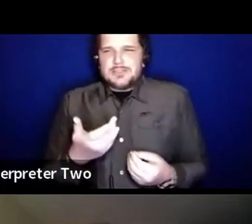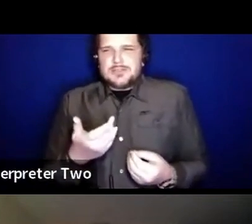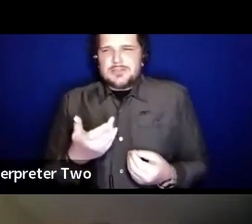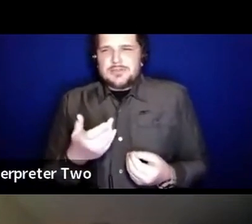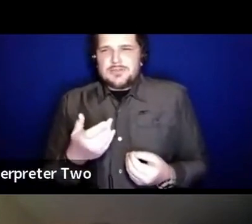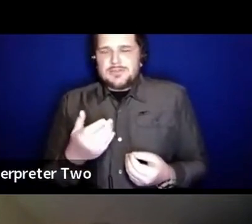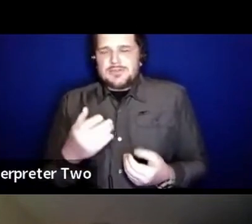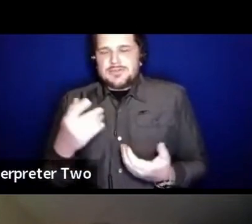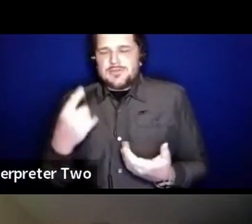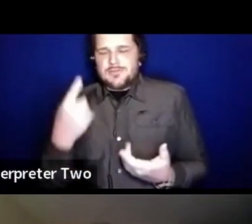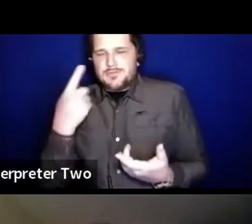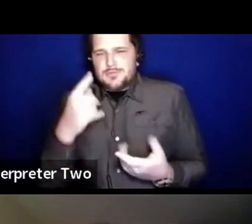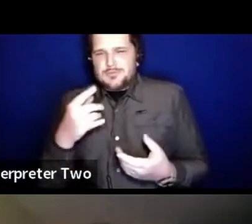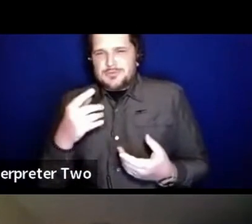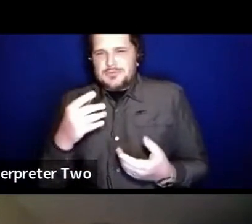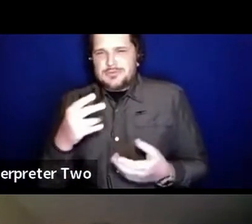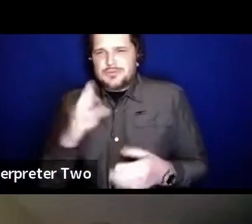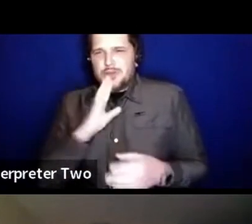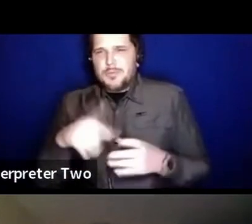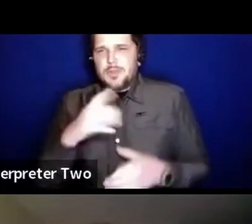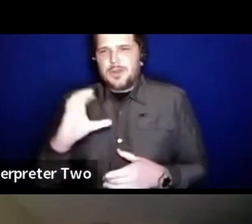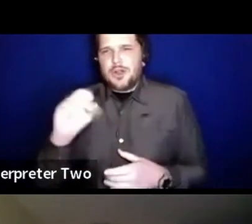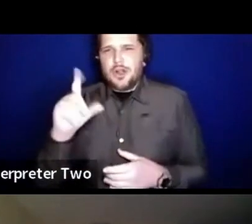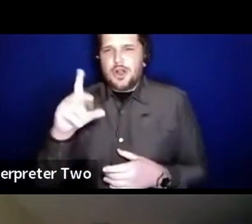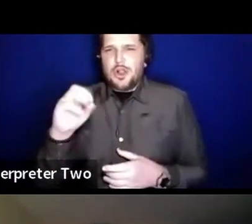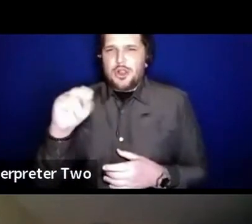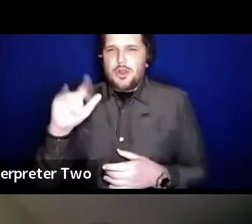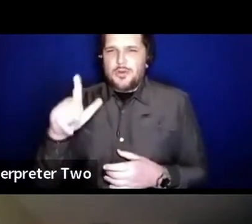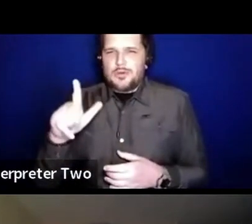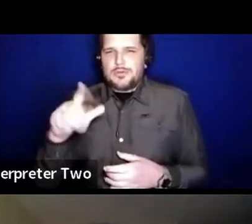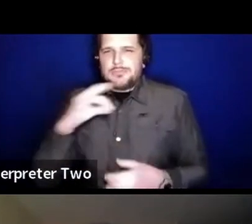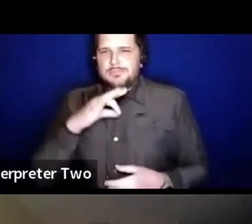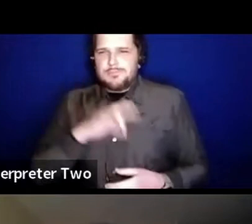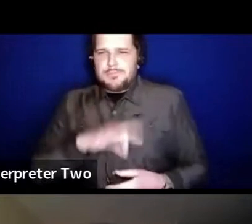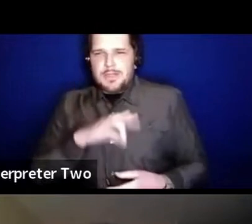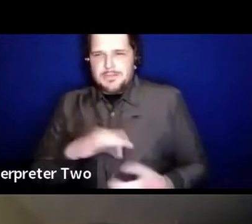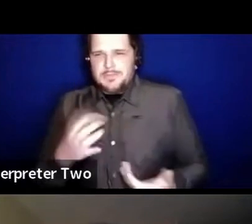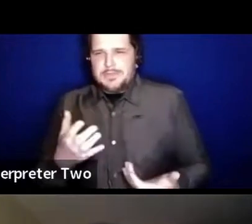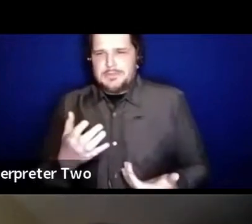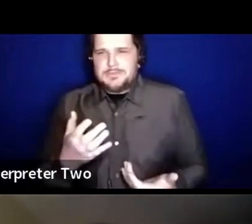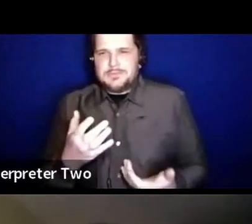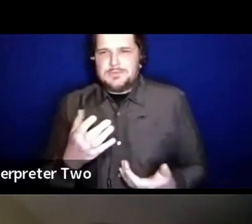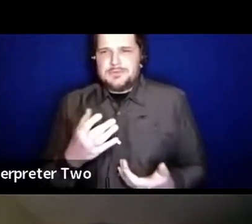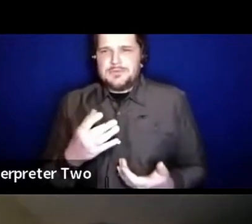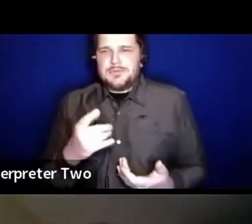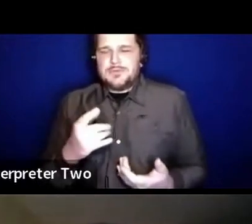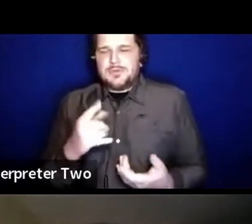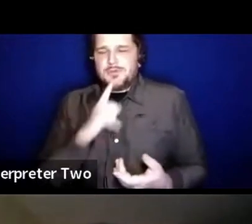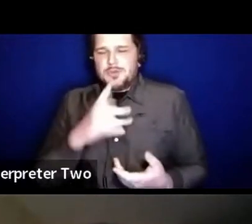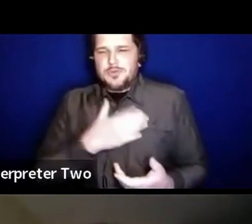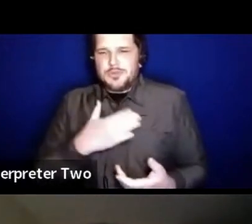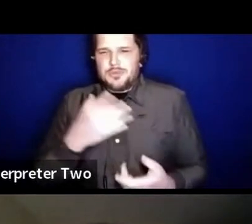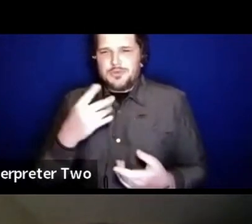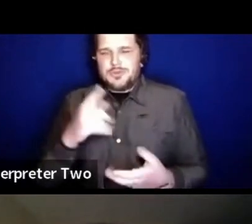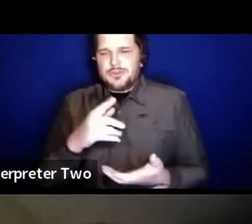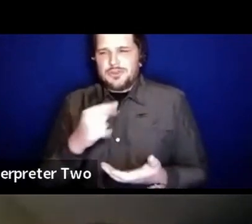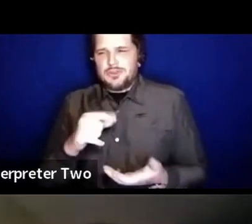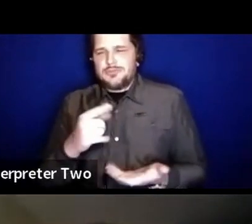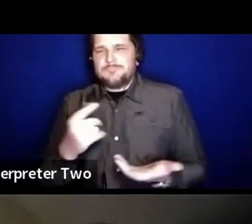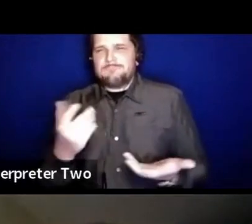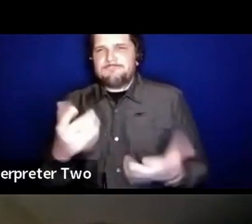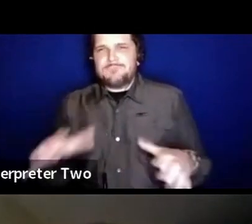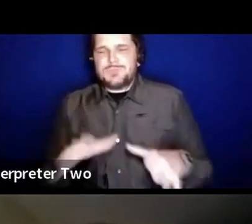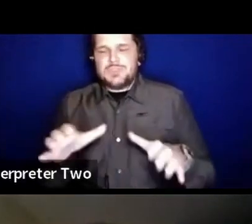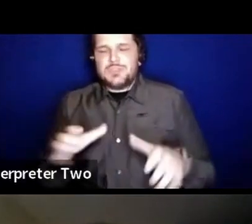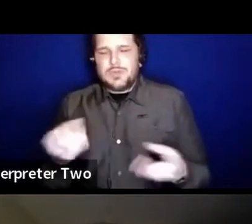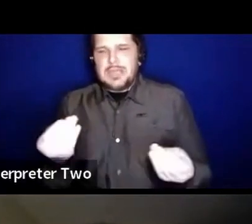colonial benefit differently. And I think a lot of it's the overlap when doing land acknowledgements or land